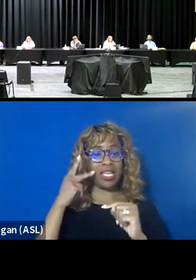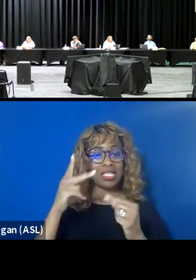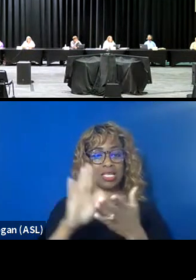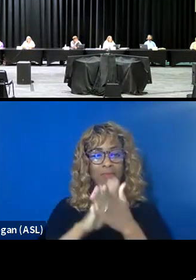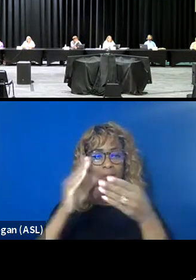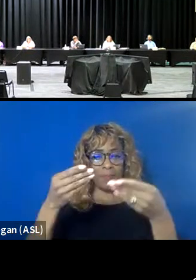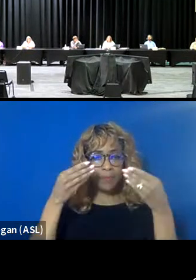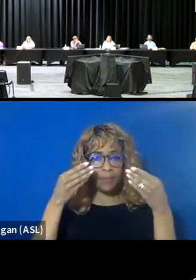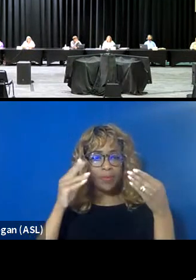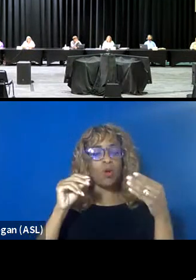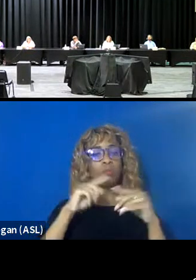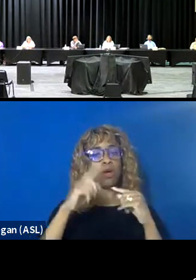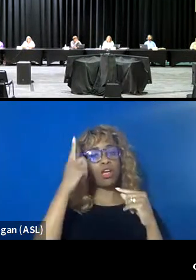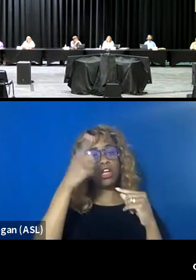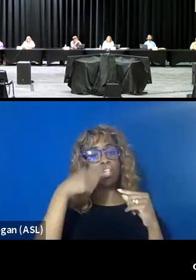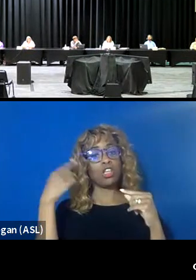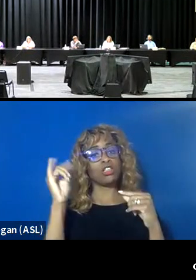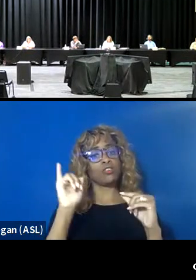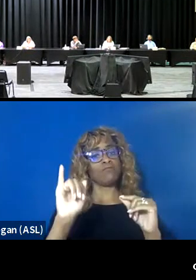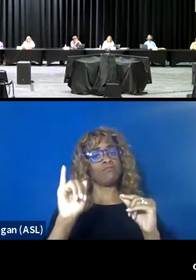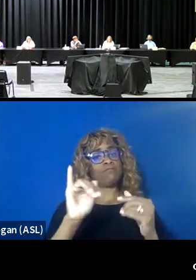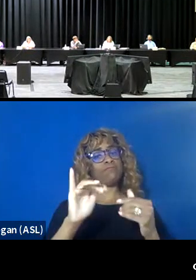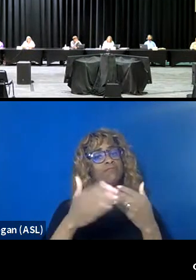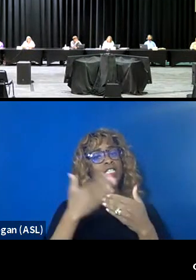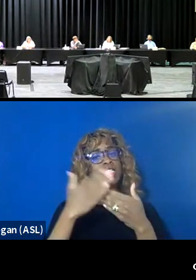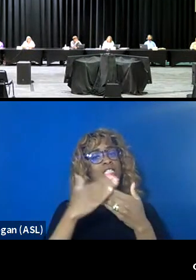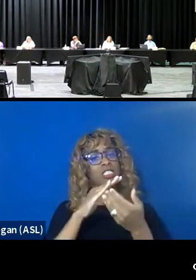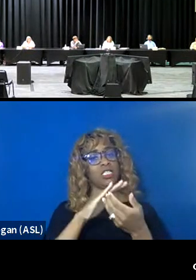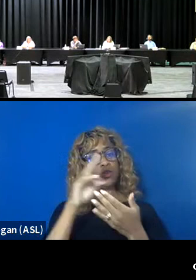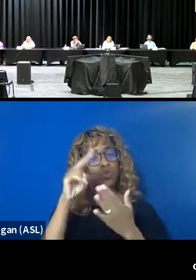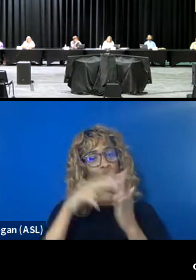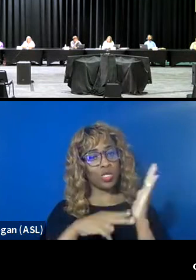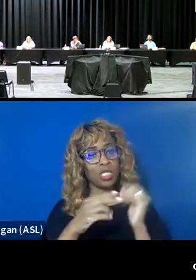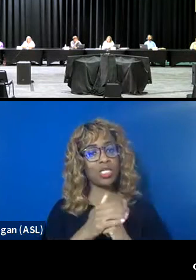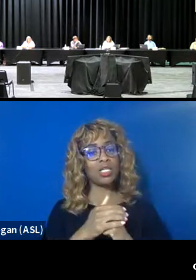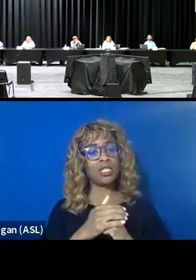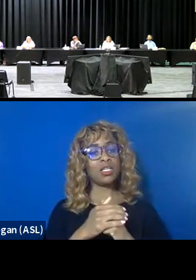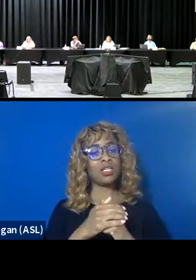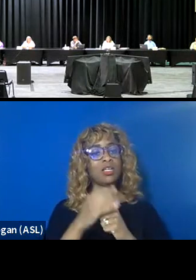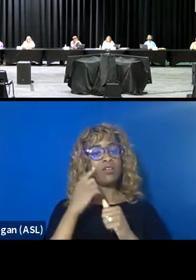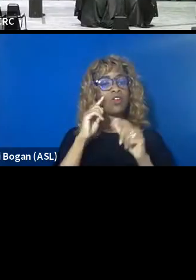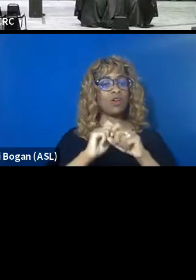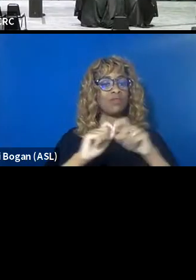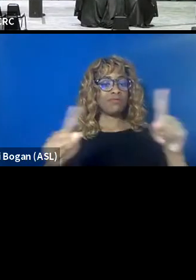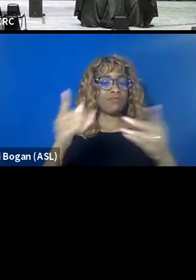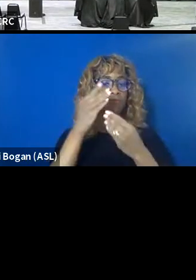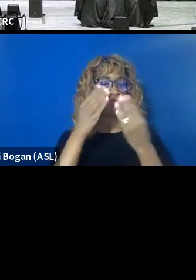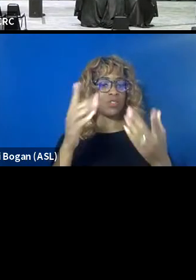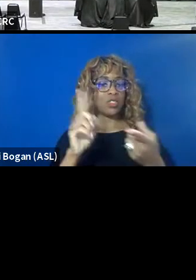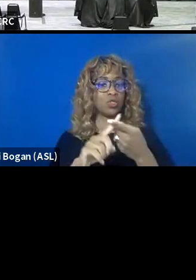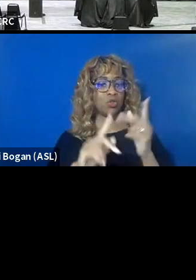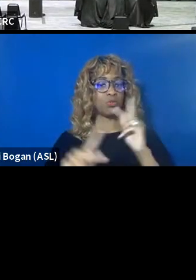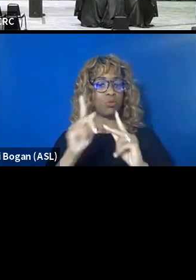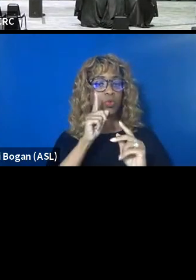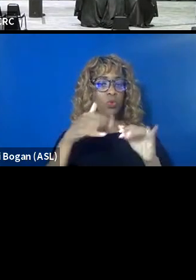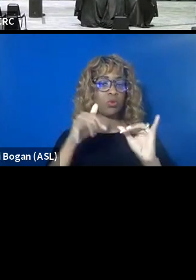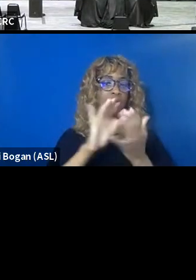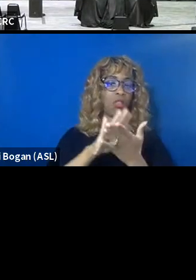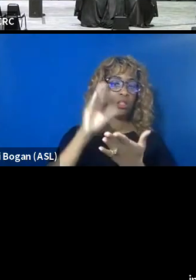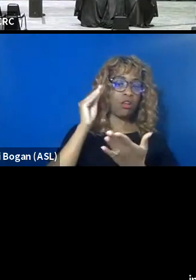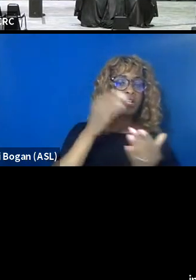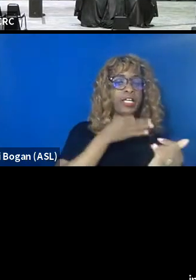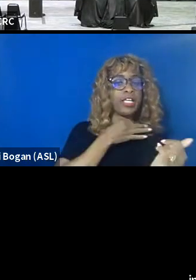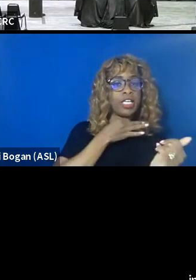but I like that it looks concise and it's easy to read in terms of disseminating information to those that are still learning and curious